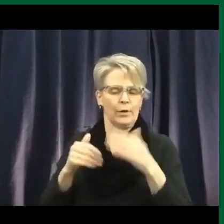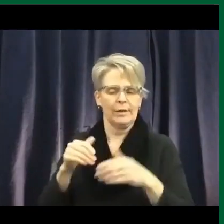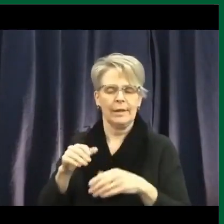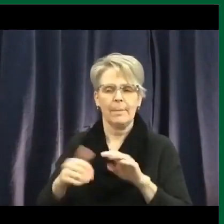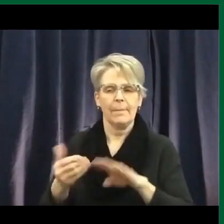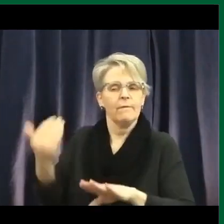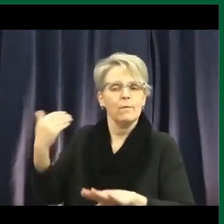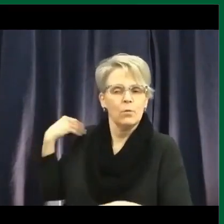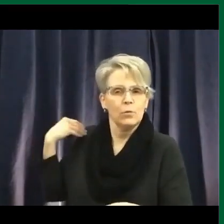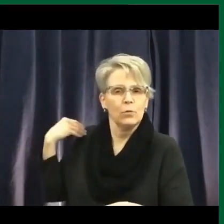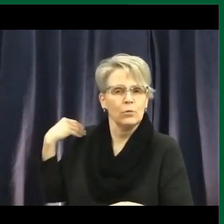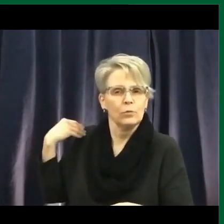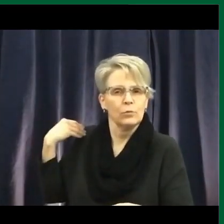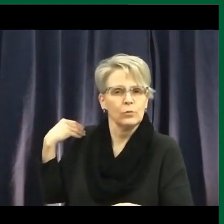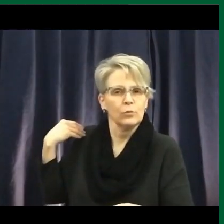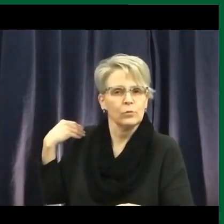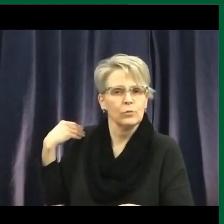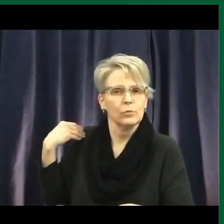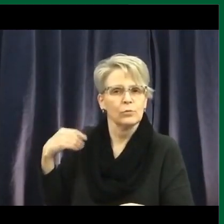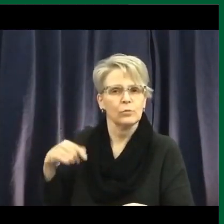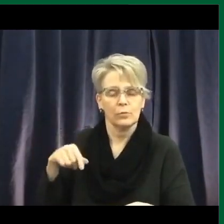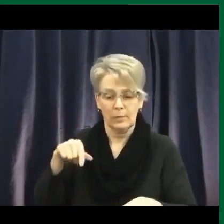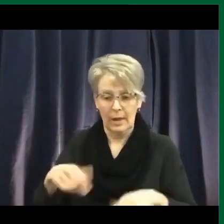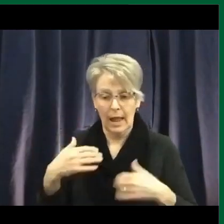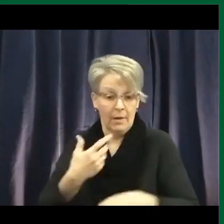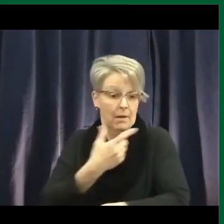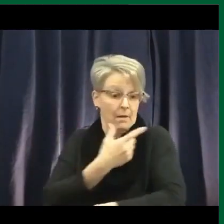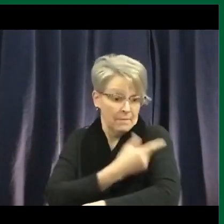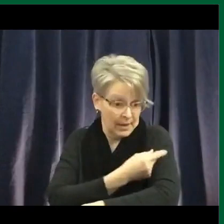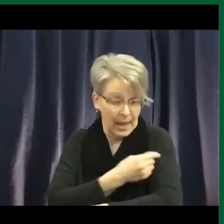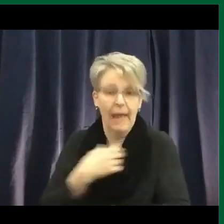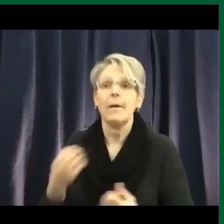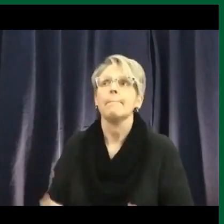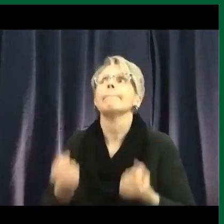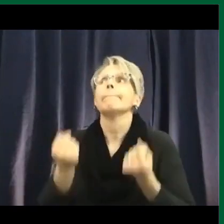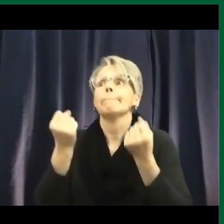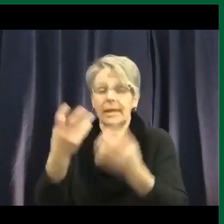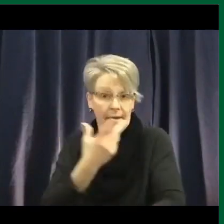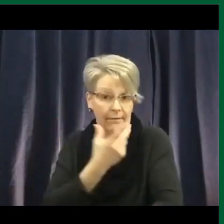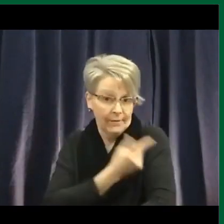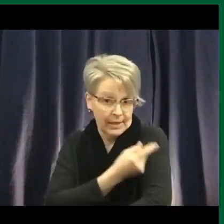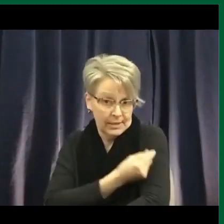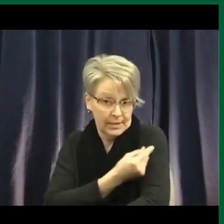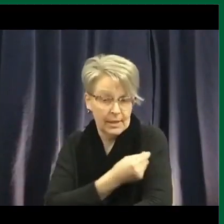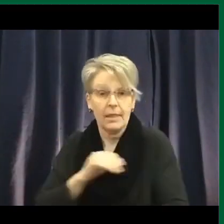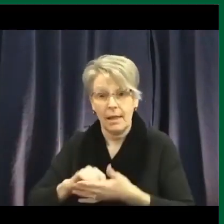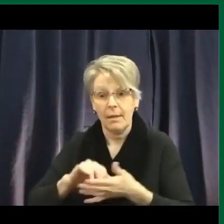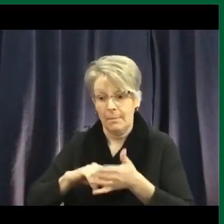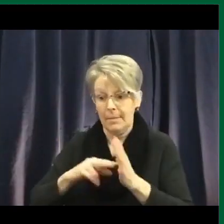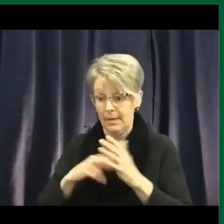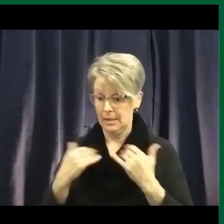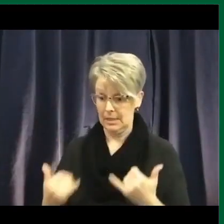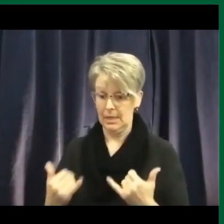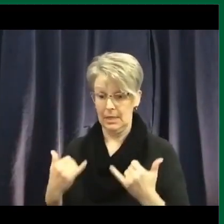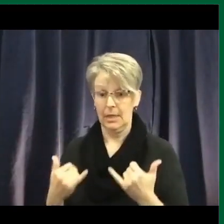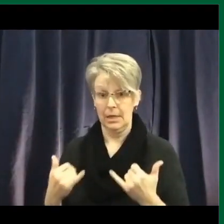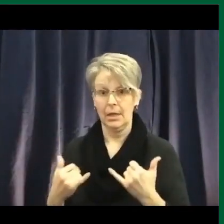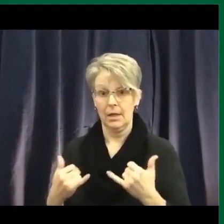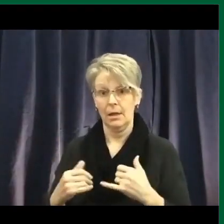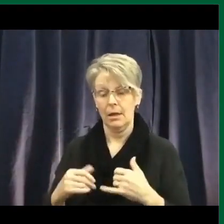is access to not only safe vaccines but a large number of vaccines. And that enables us to, as I said today, deploy